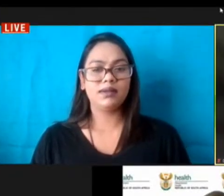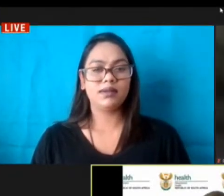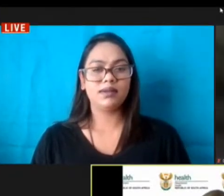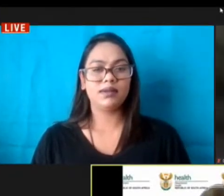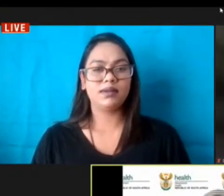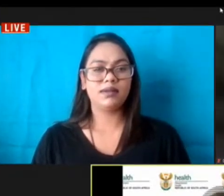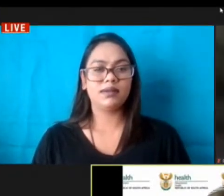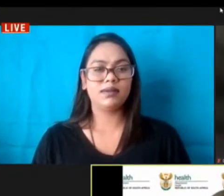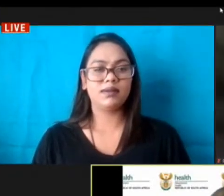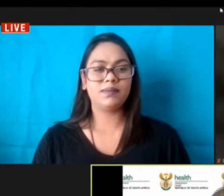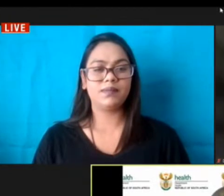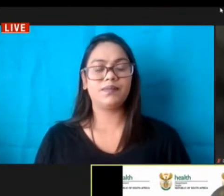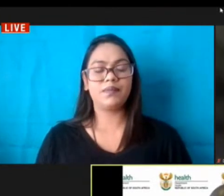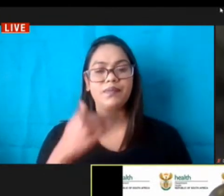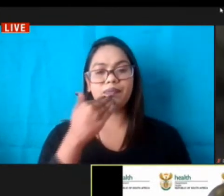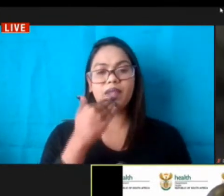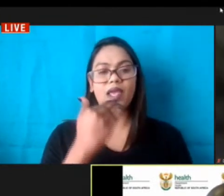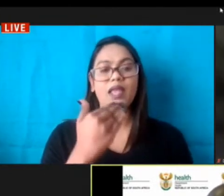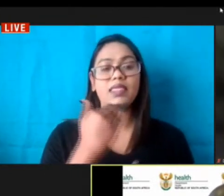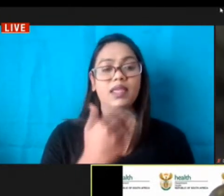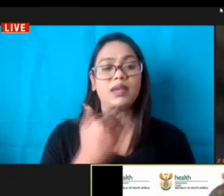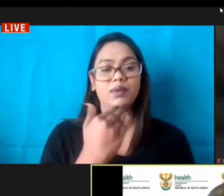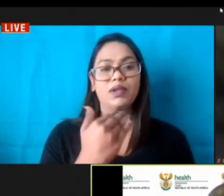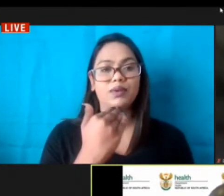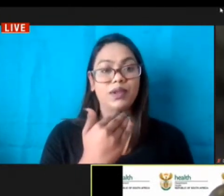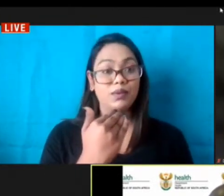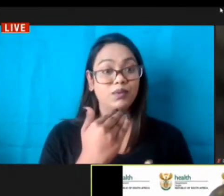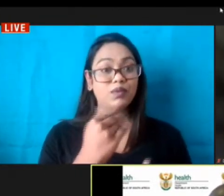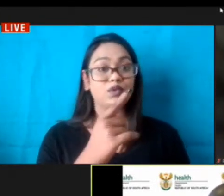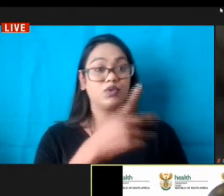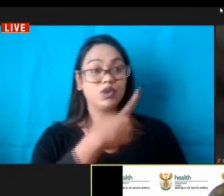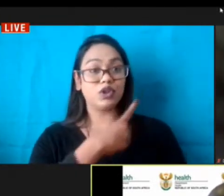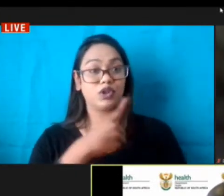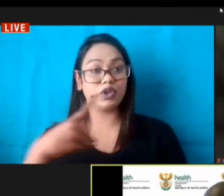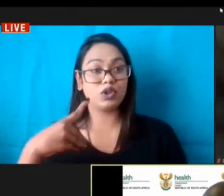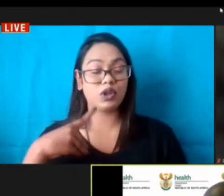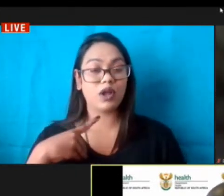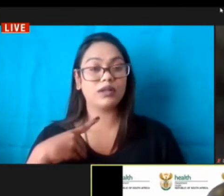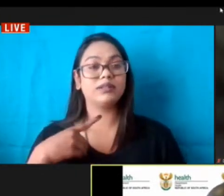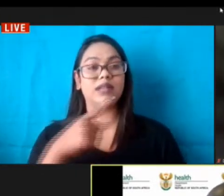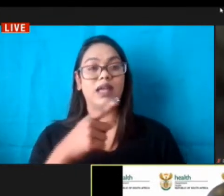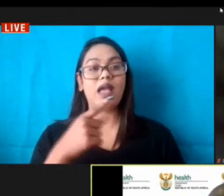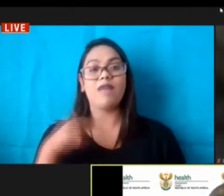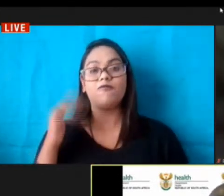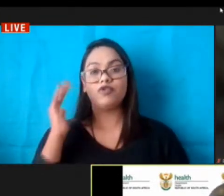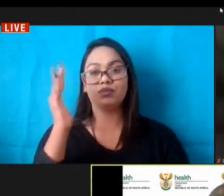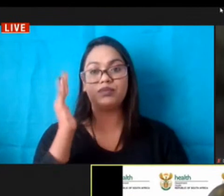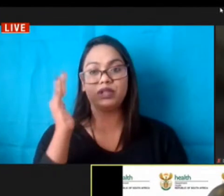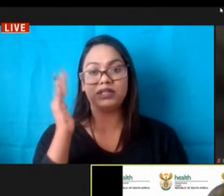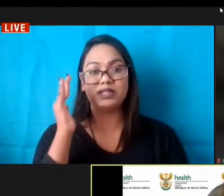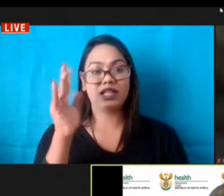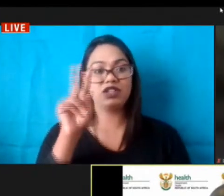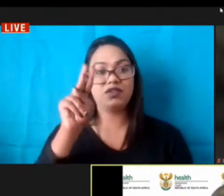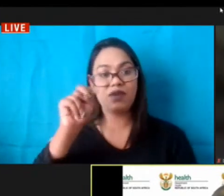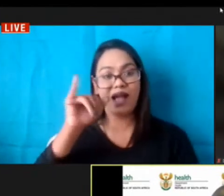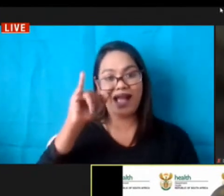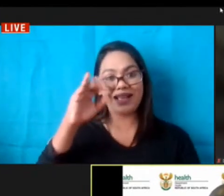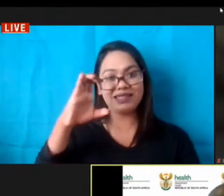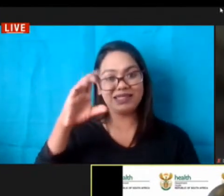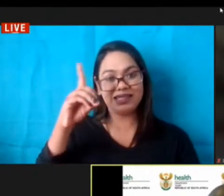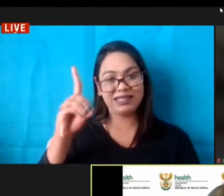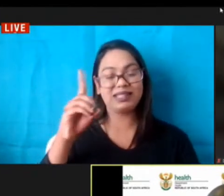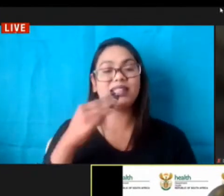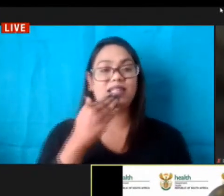Thanks very much, Dr. Wasila Yassat and Dr. Michelle Groom for that update as far as epidemiology is